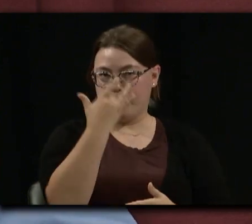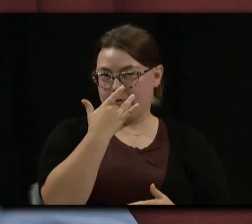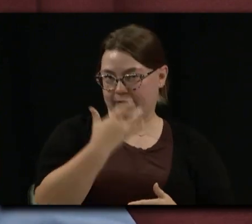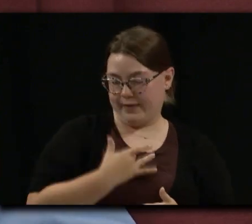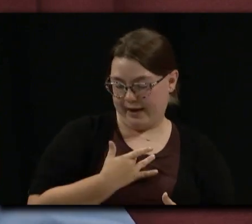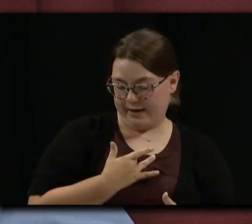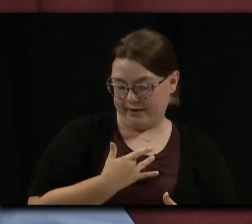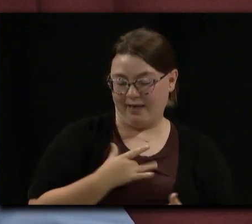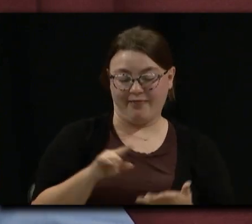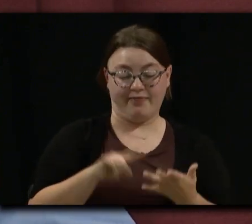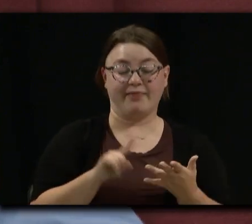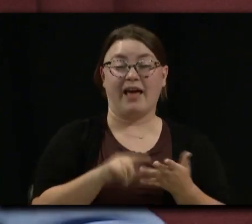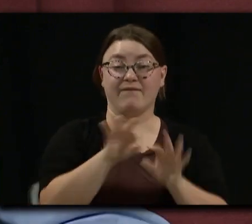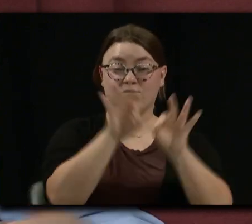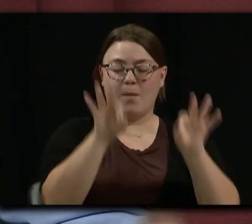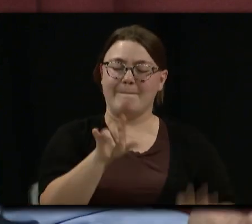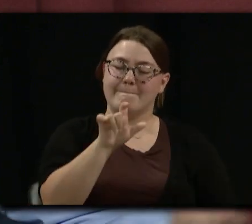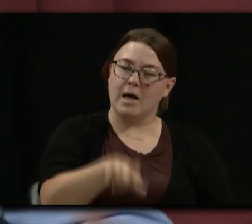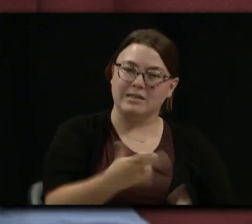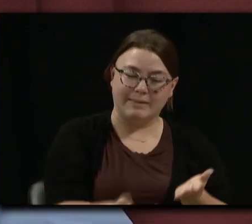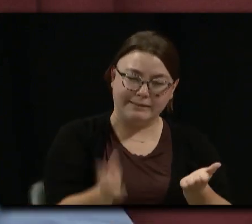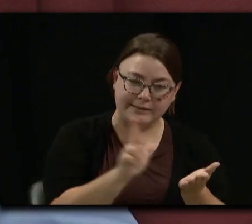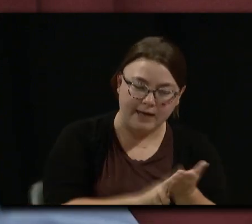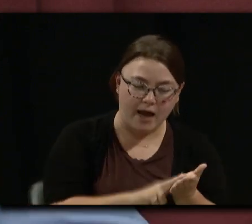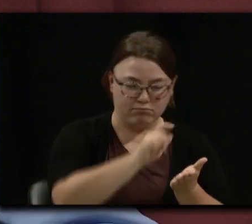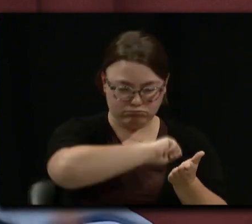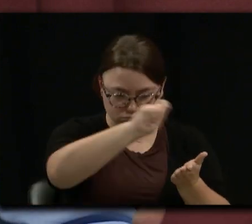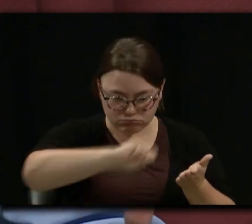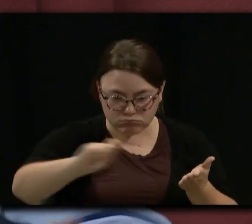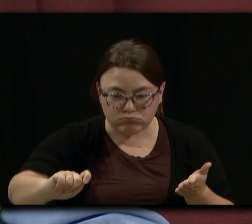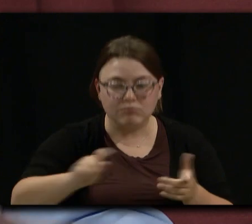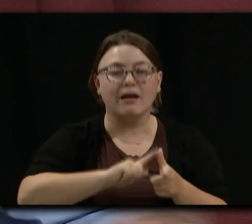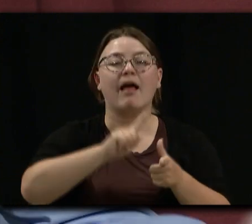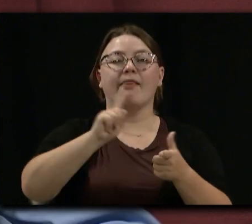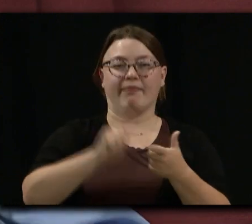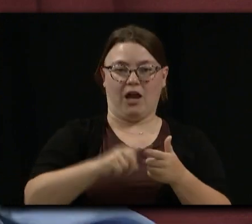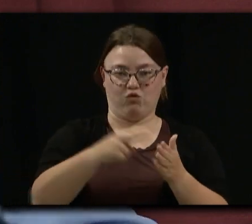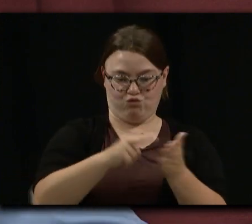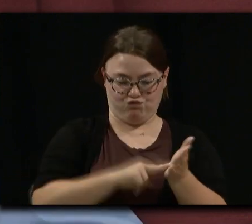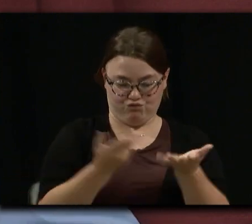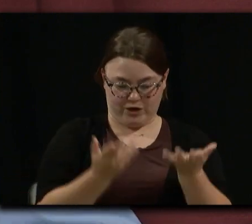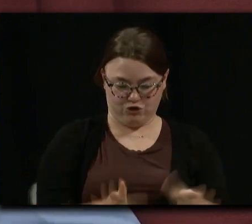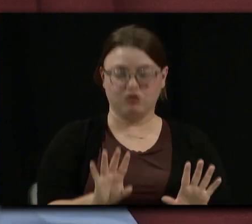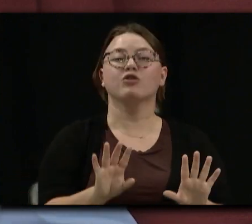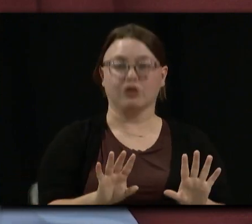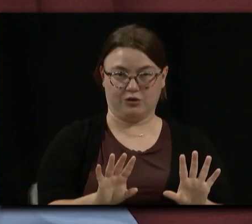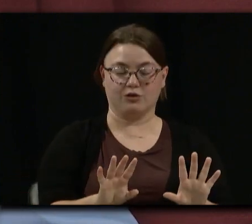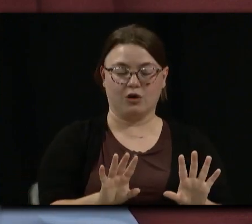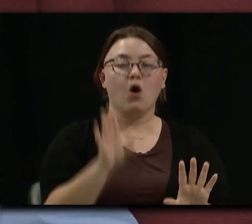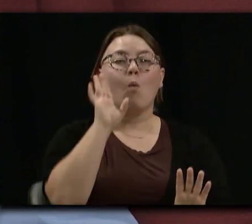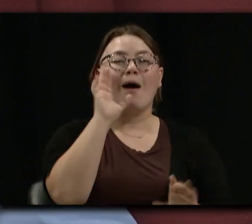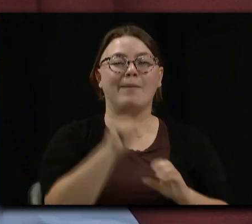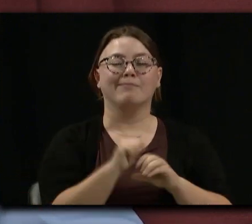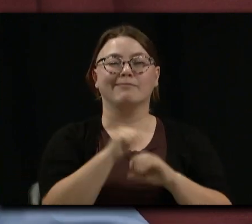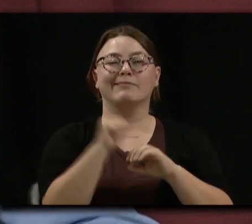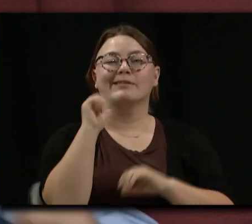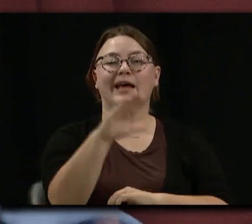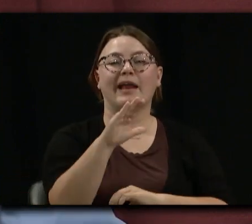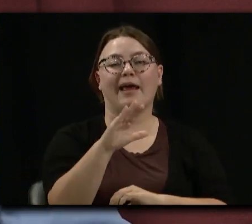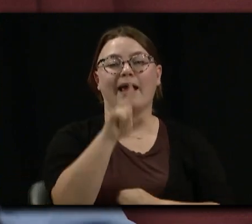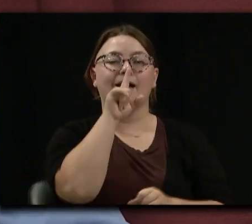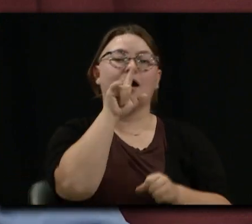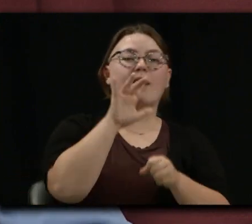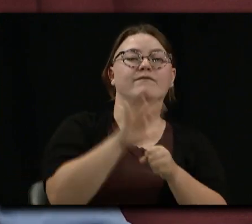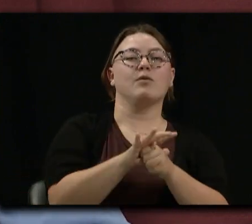form. You get it into us. You are then registered, and you'll get a confirmation, and that confirmation will have what